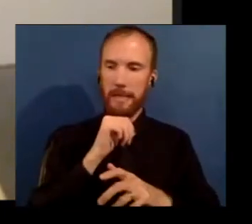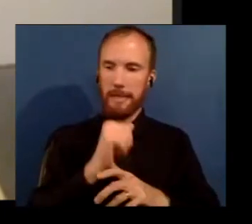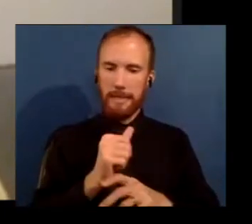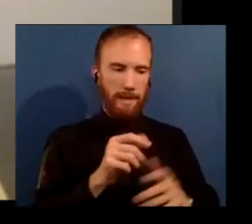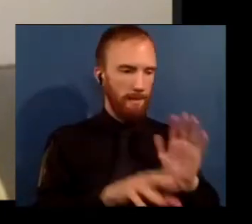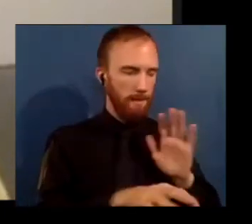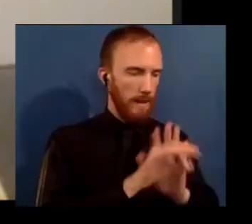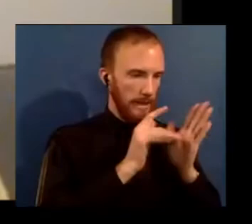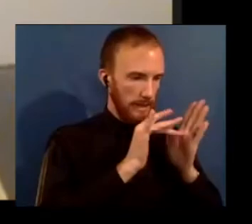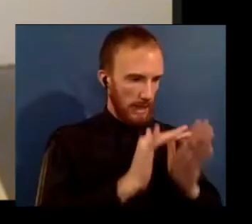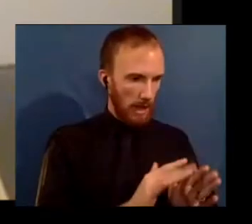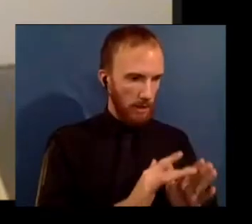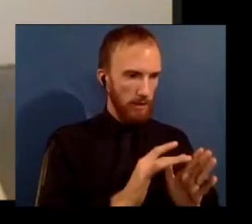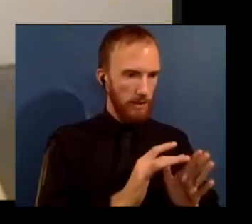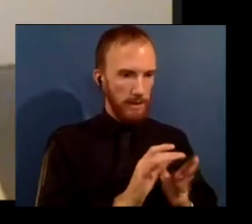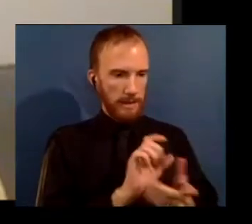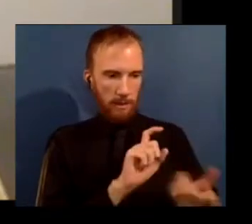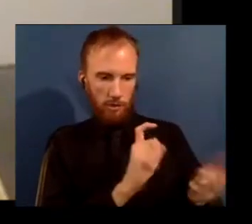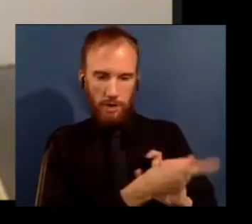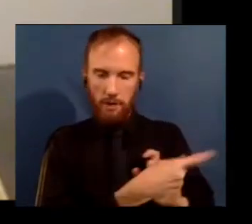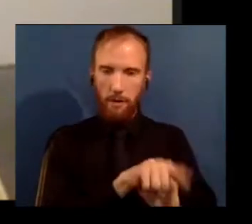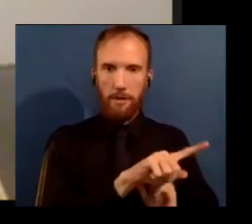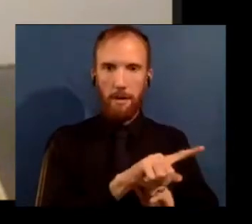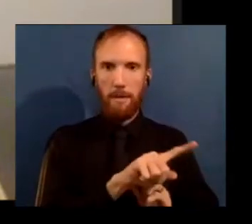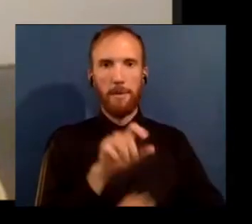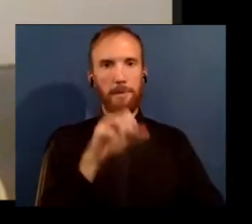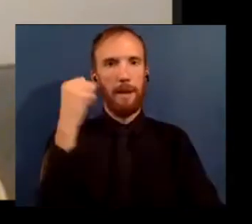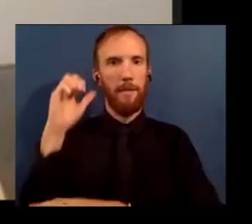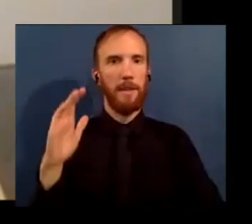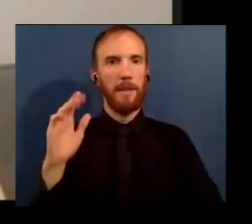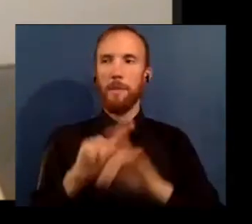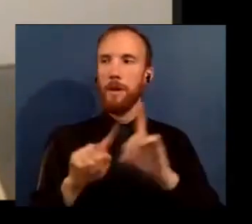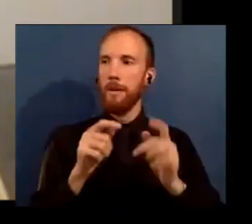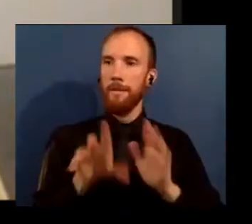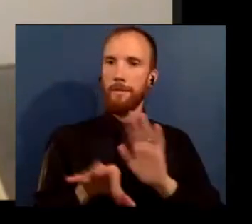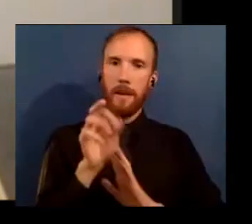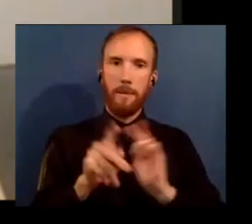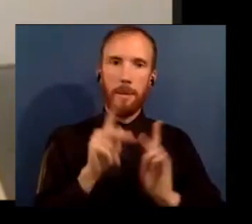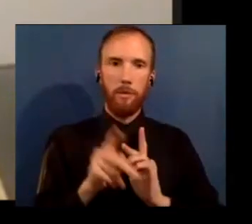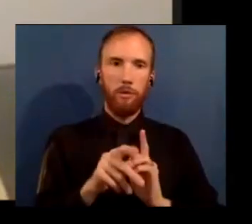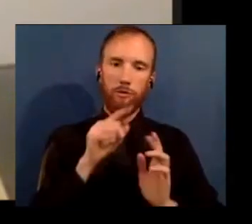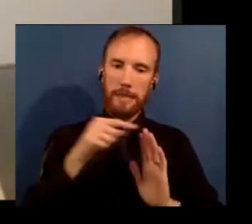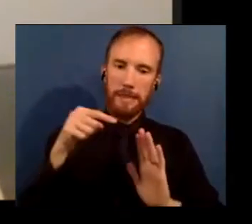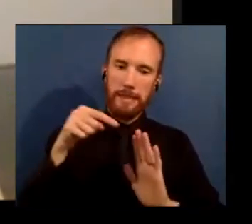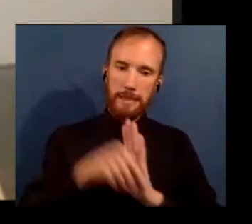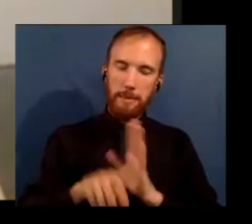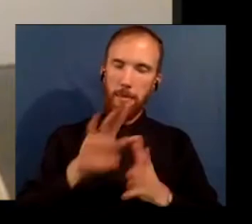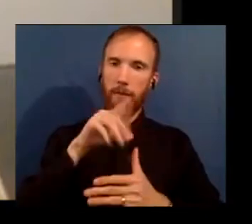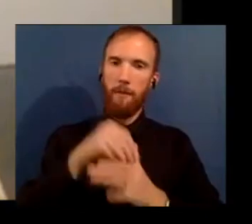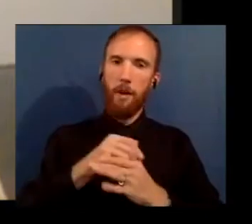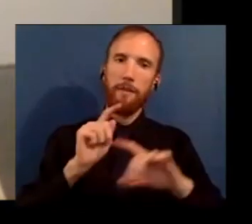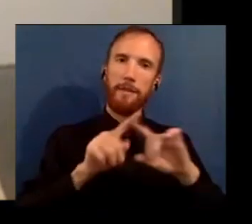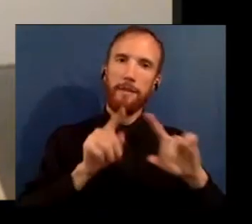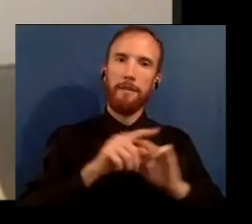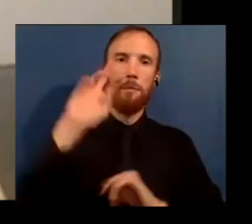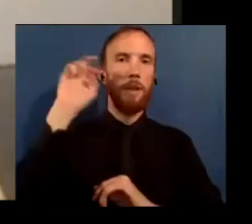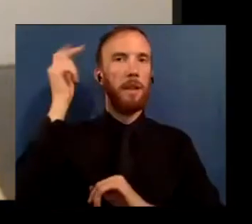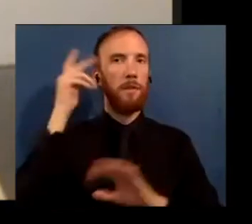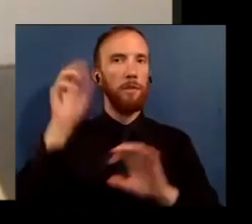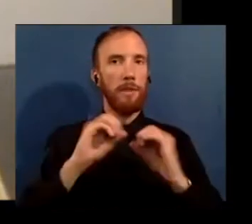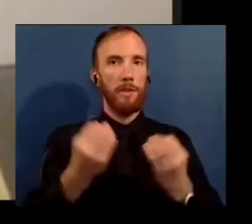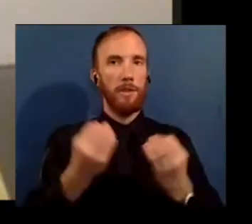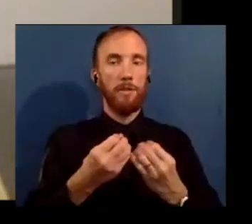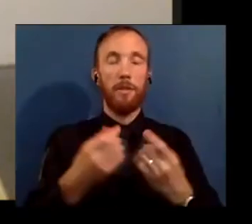who are also deeply involved in political organizations. And in that respect, I also want to lift up the work and opportunity that